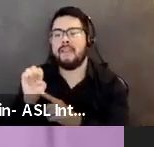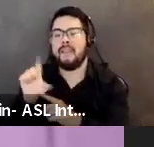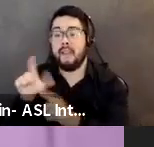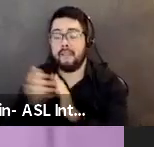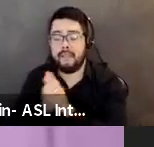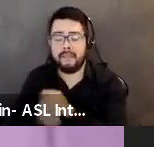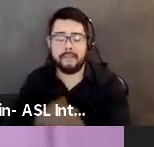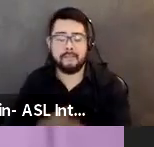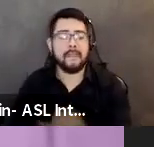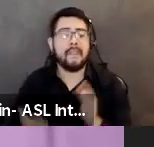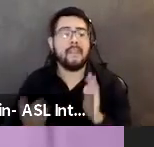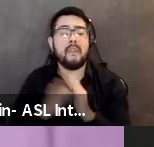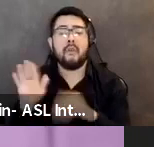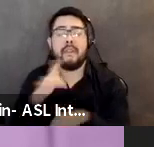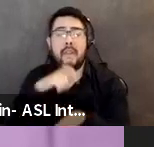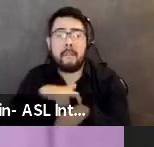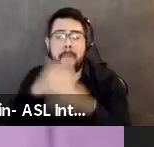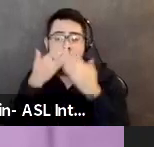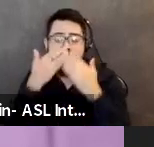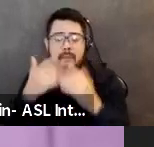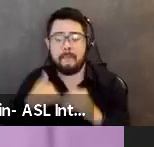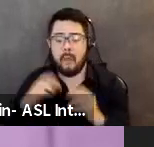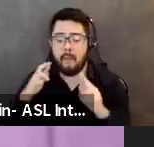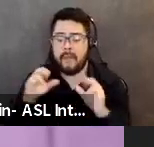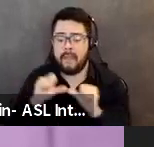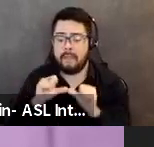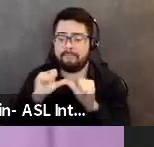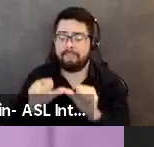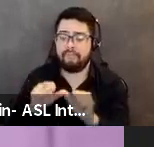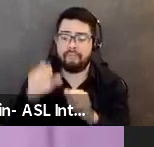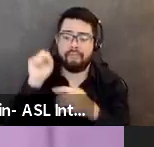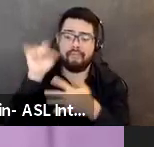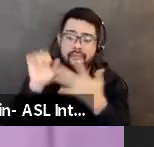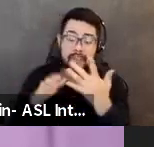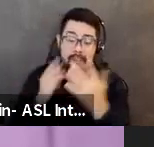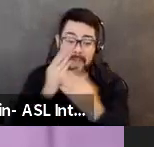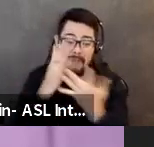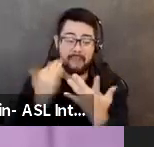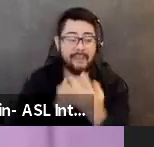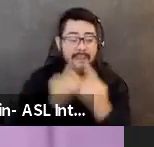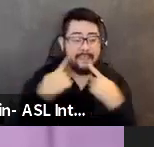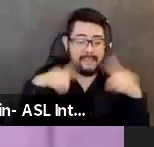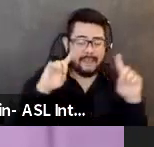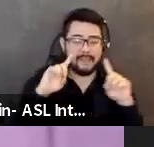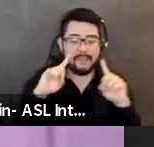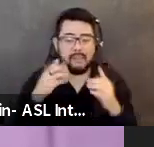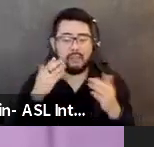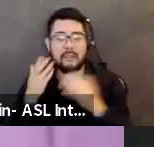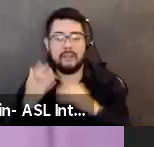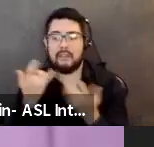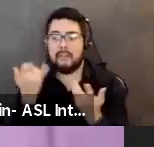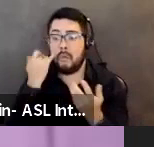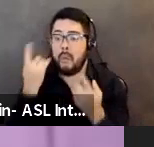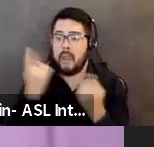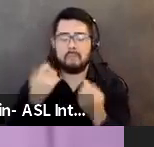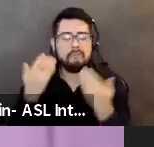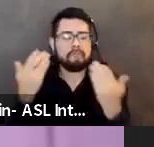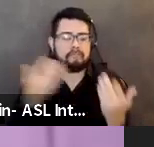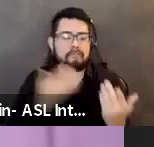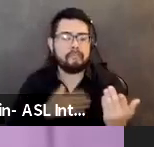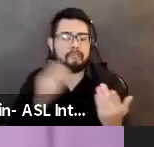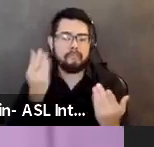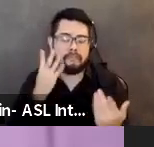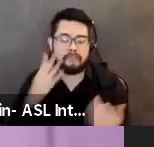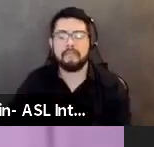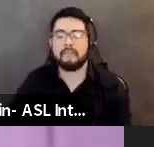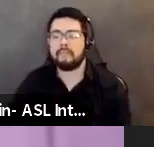time i hope to to continue to be able to provide you updates on our successes and services and welcome any questions or comments you may